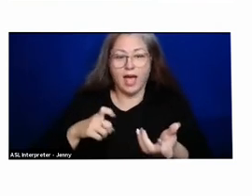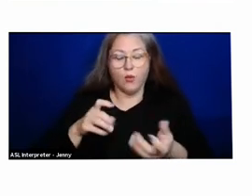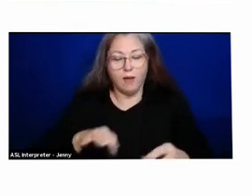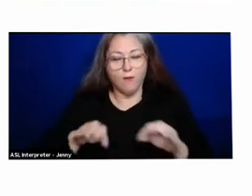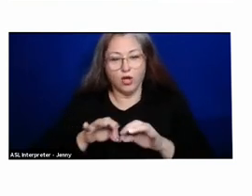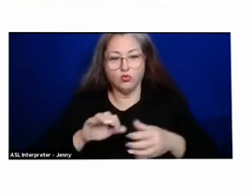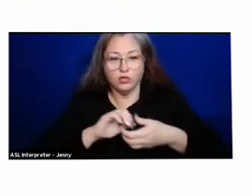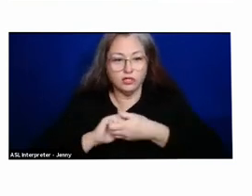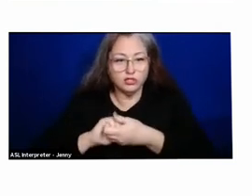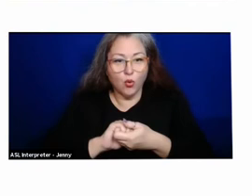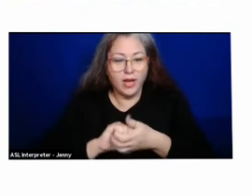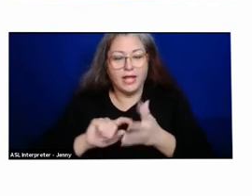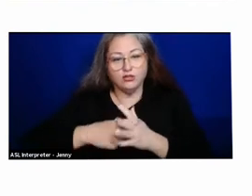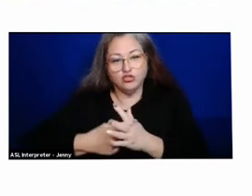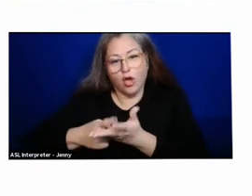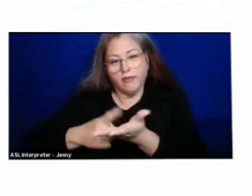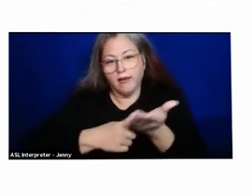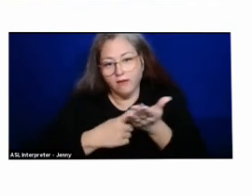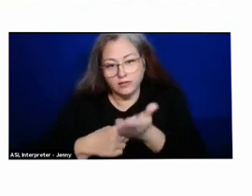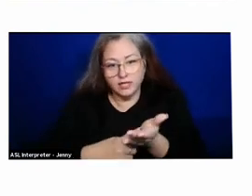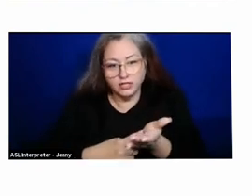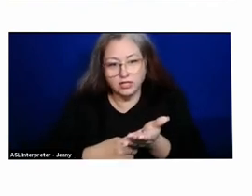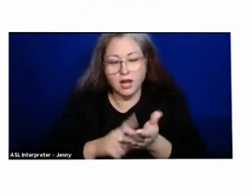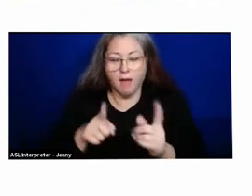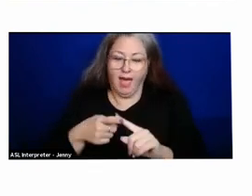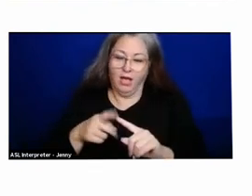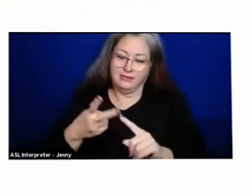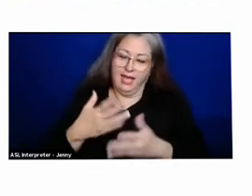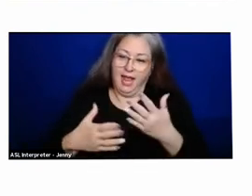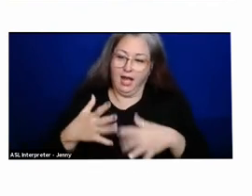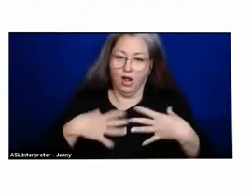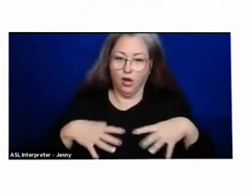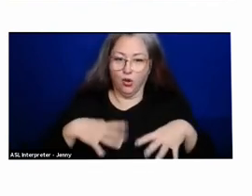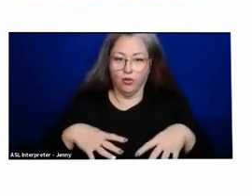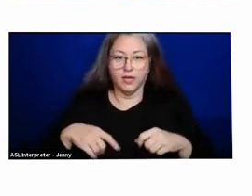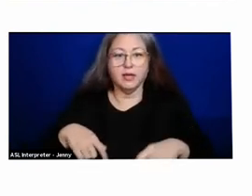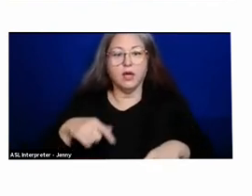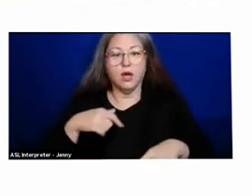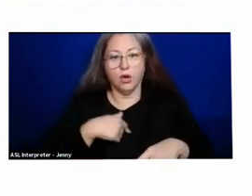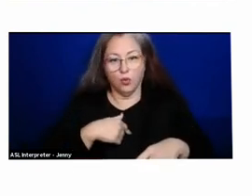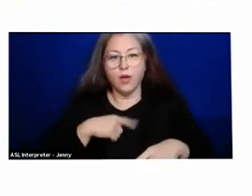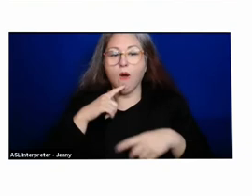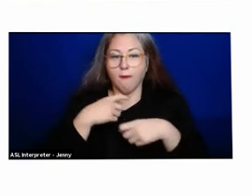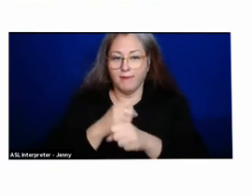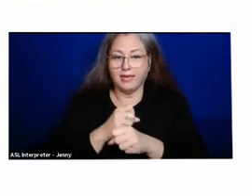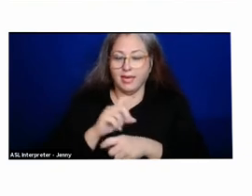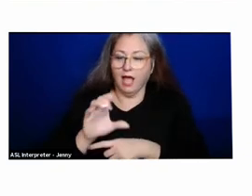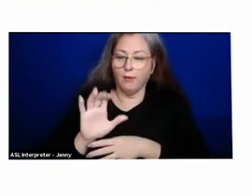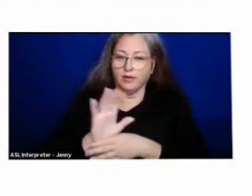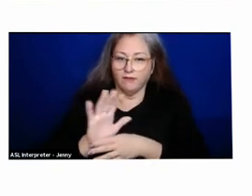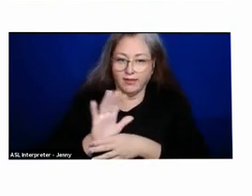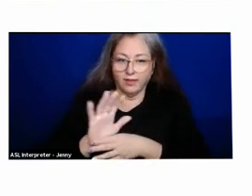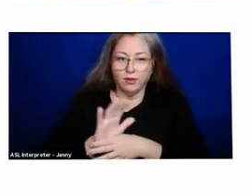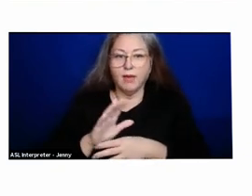generate conversation around secondhand clothing. We are making a documentary film in conjunction with the podcast. If you'd like to